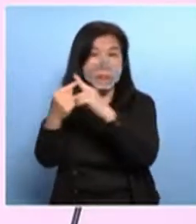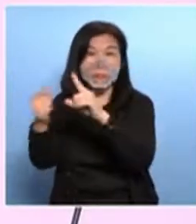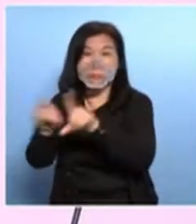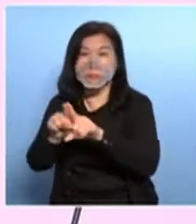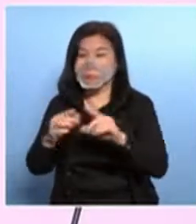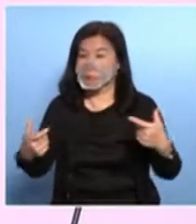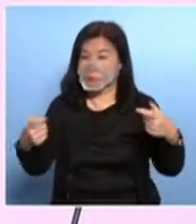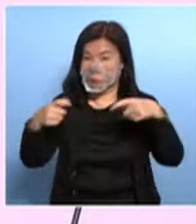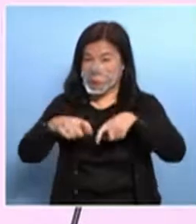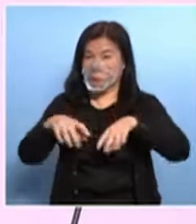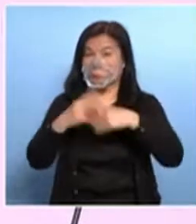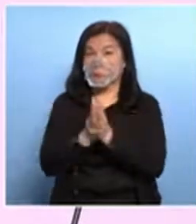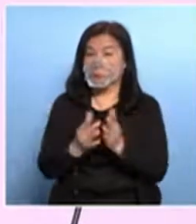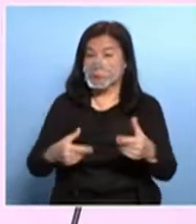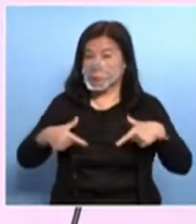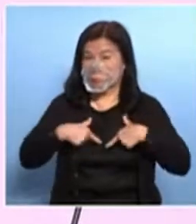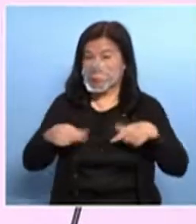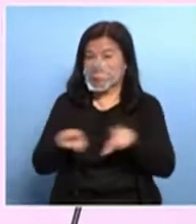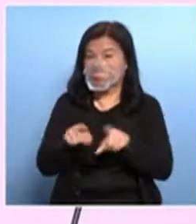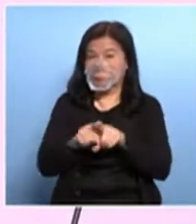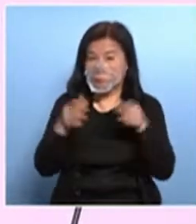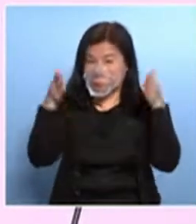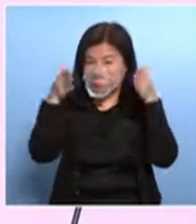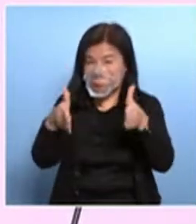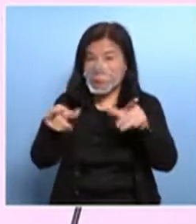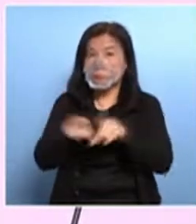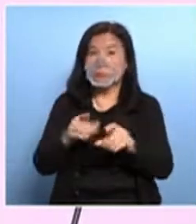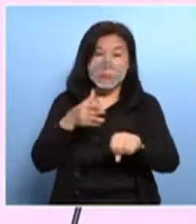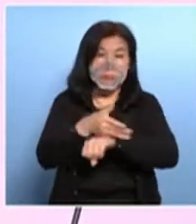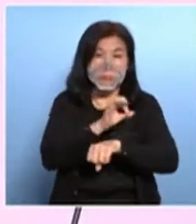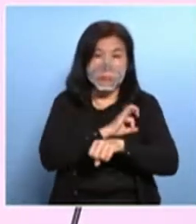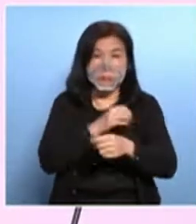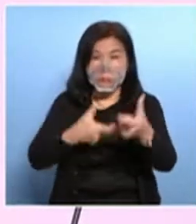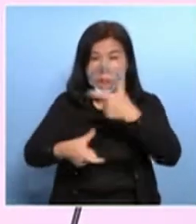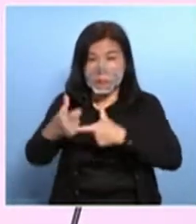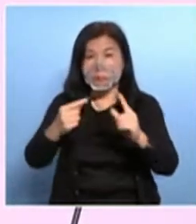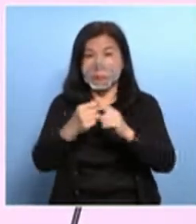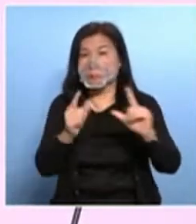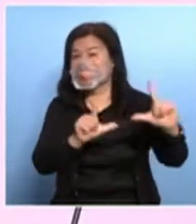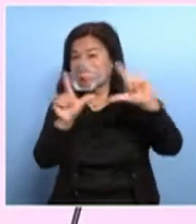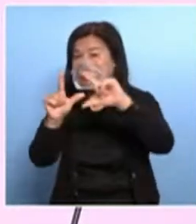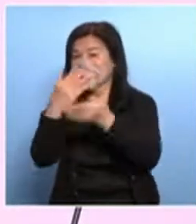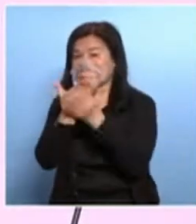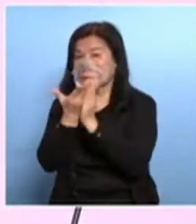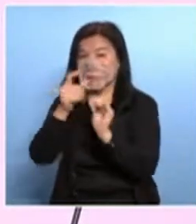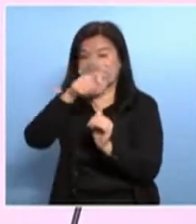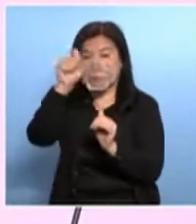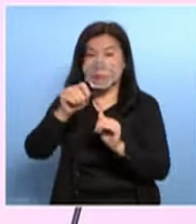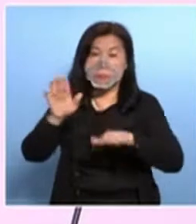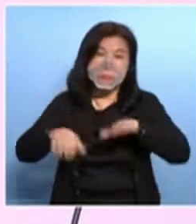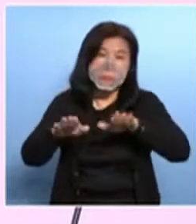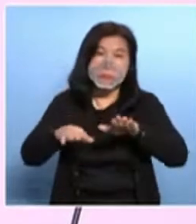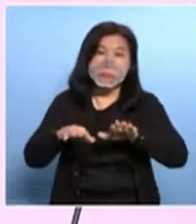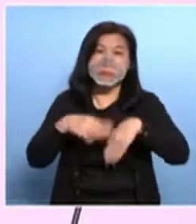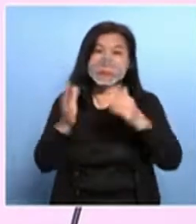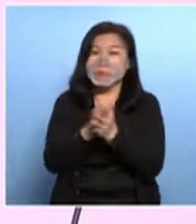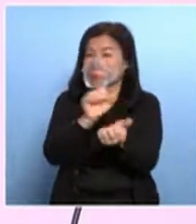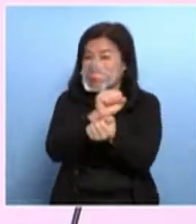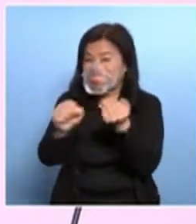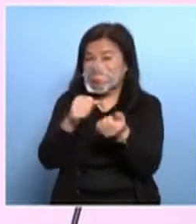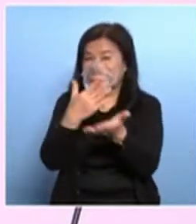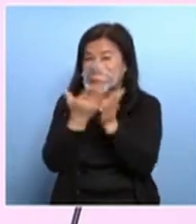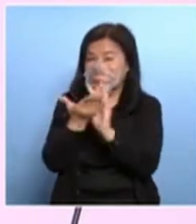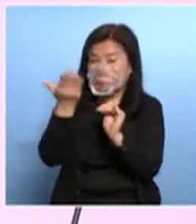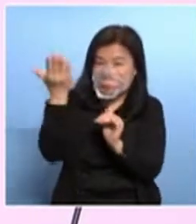administration's governance efficiency has been enhanced as a result. The Hong Kong SAR government, the legislature, and all sectors of society can work together to address